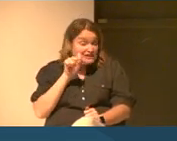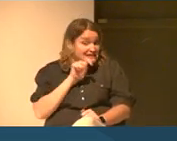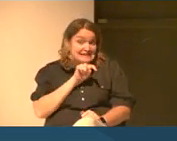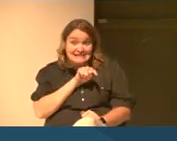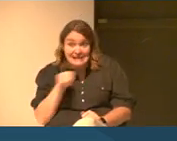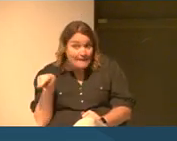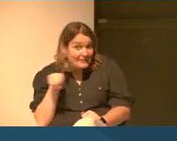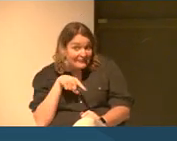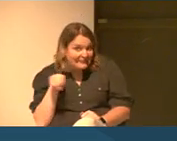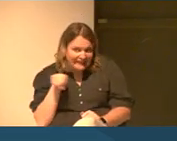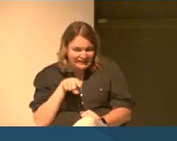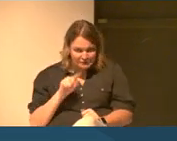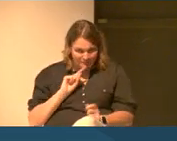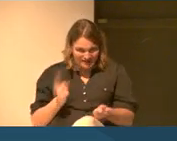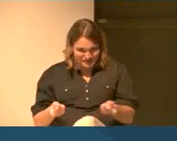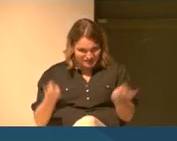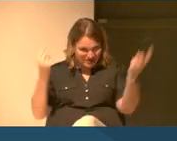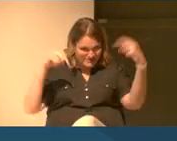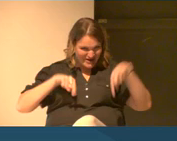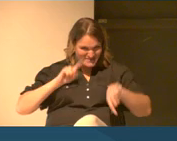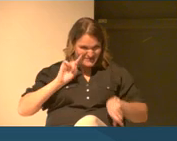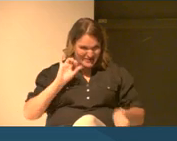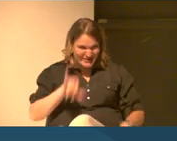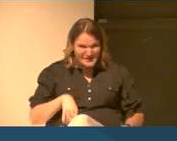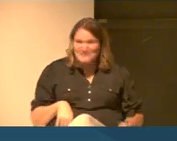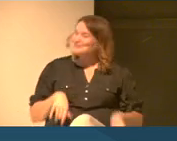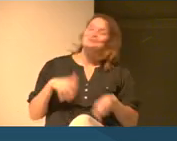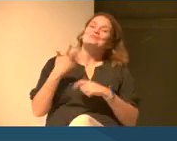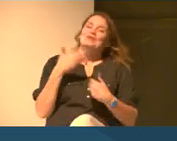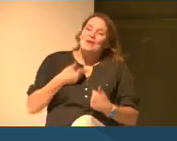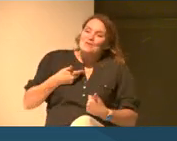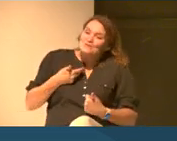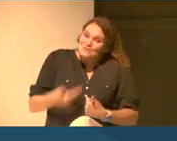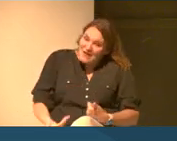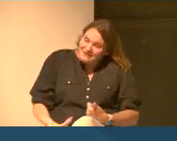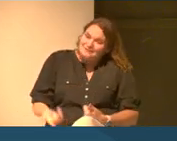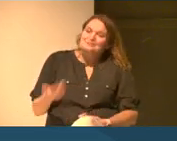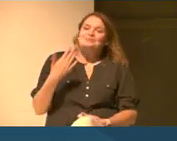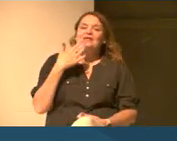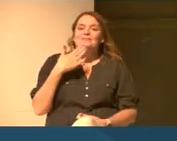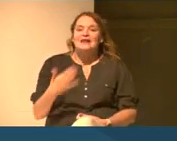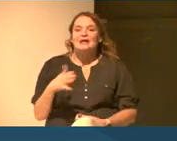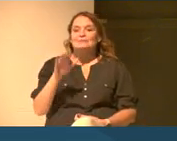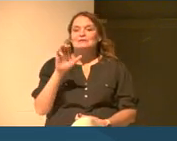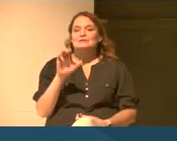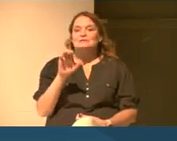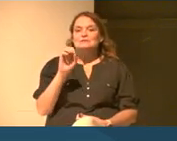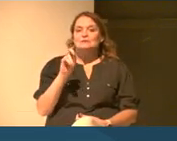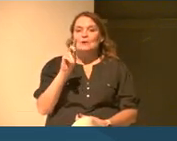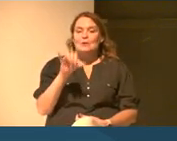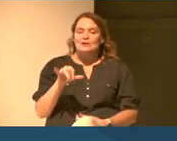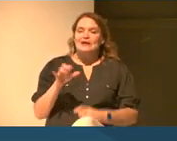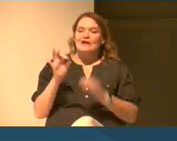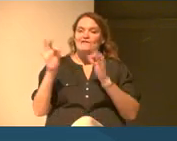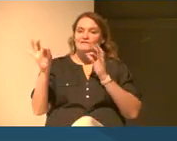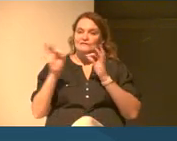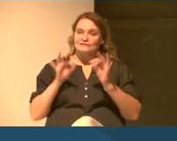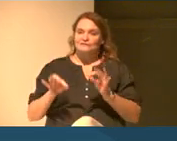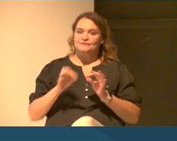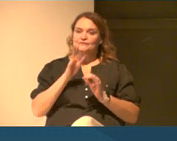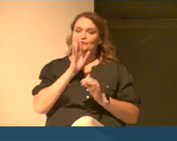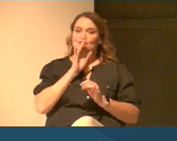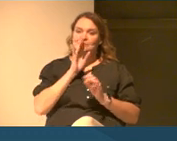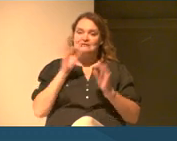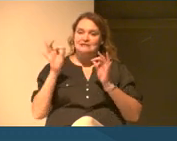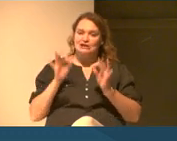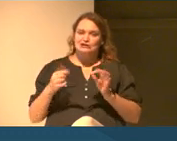not to miss that. Thank you for welcoming the stage. My name's Cody Coltharp. Quick verbal description,